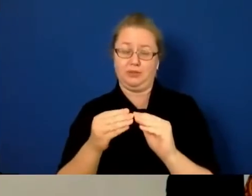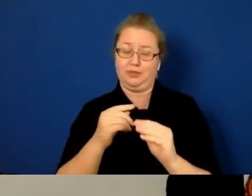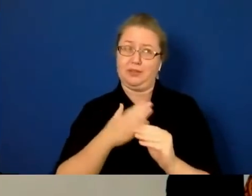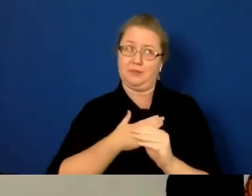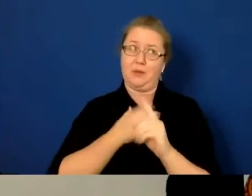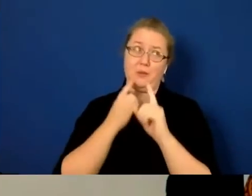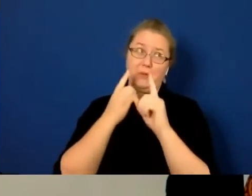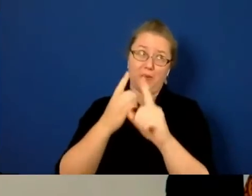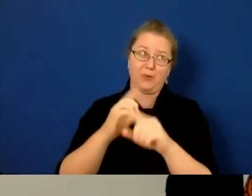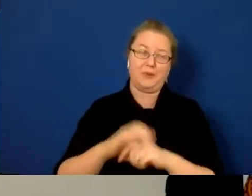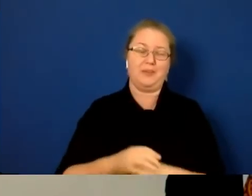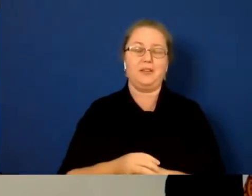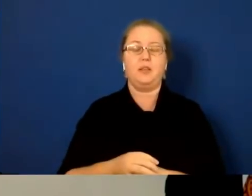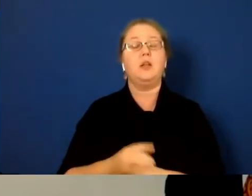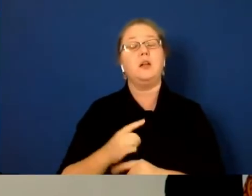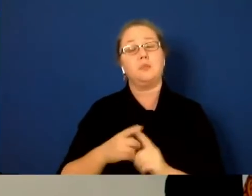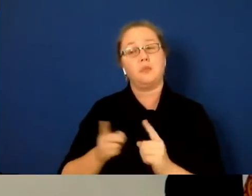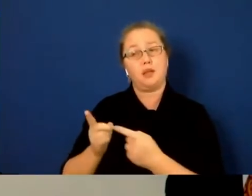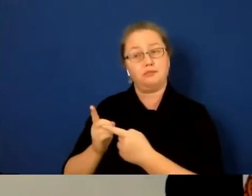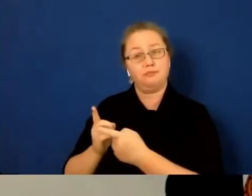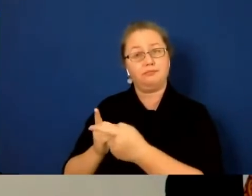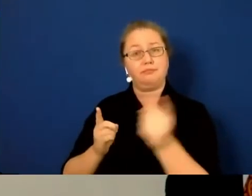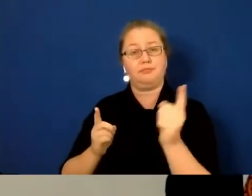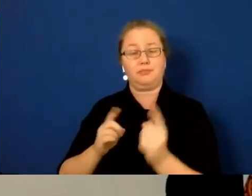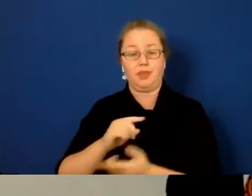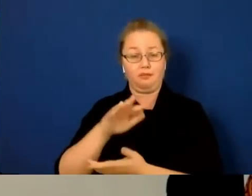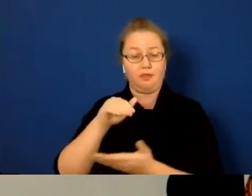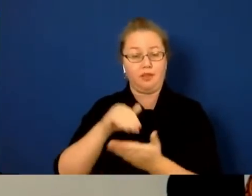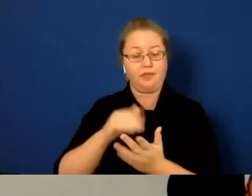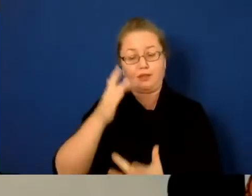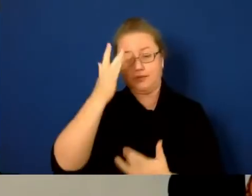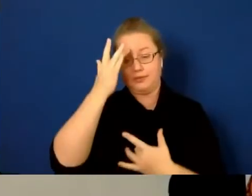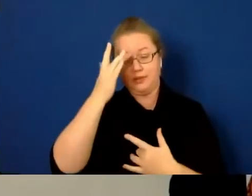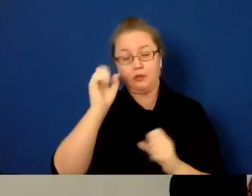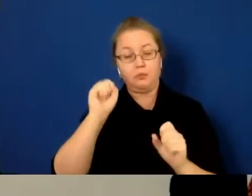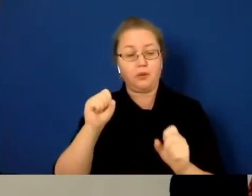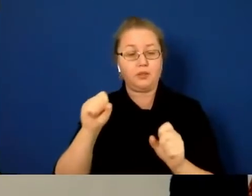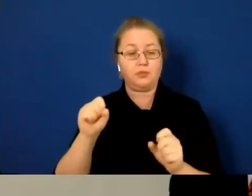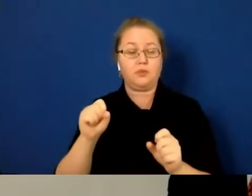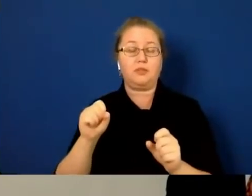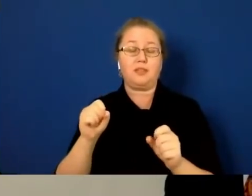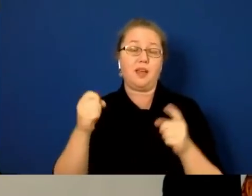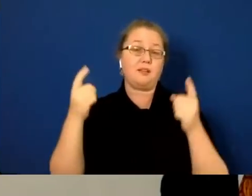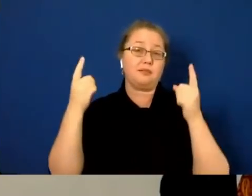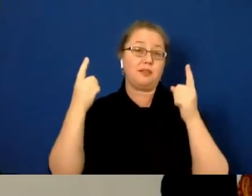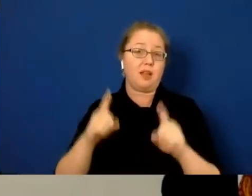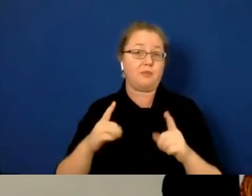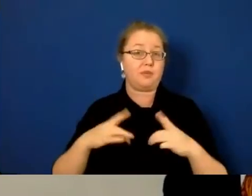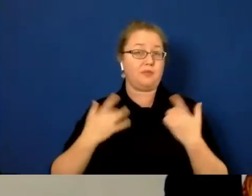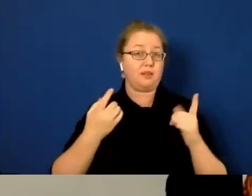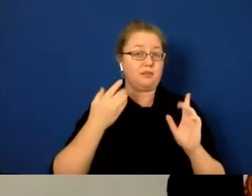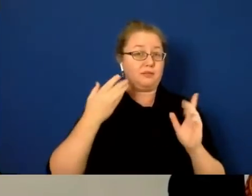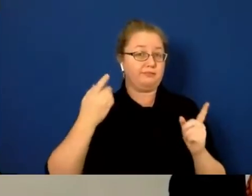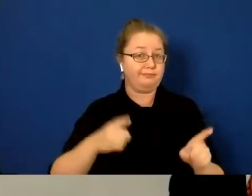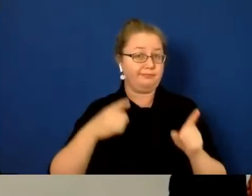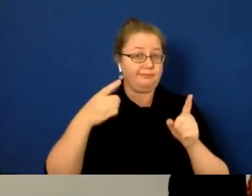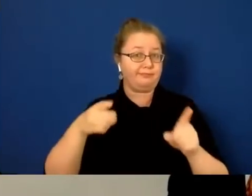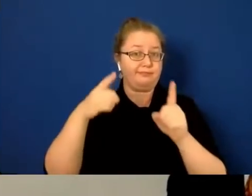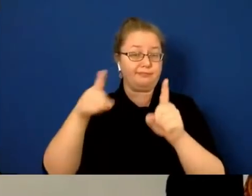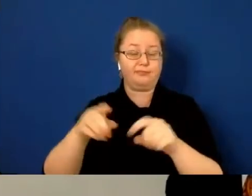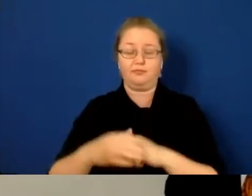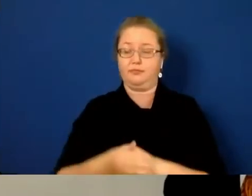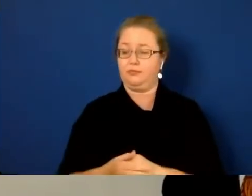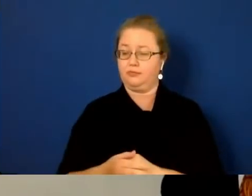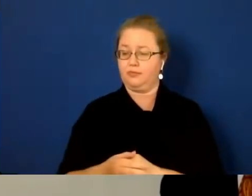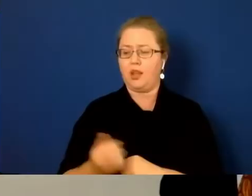monitored, was that anticipated? It just strikes me 5,000 is obviously a lot of people. Was this part of the sort of forecast in terms of where